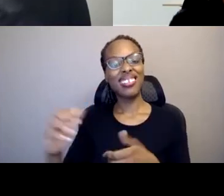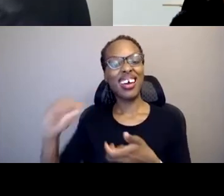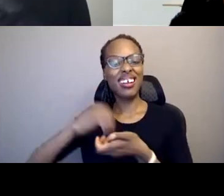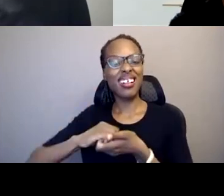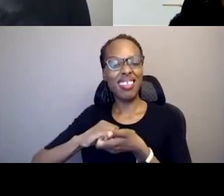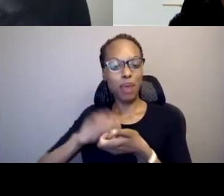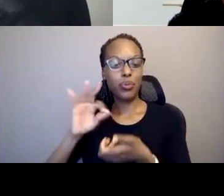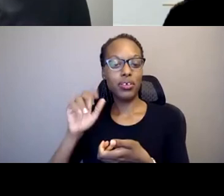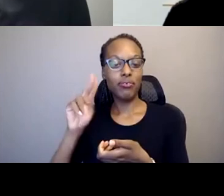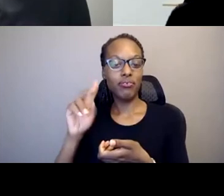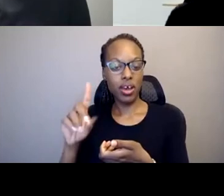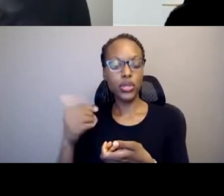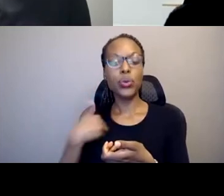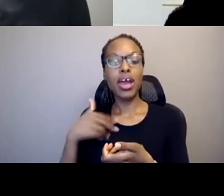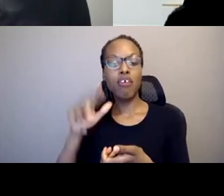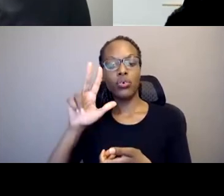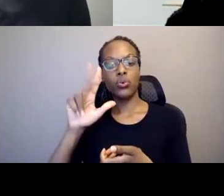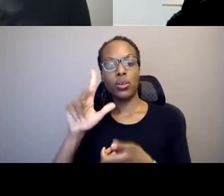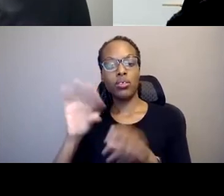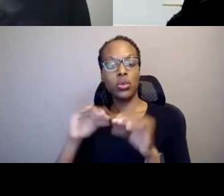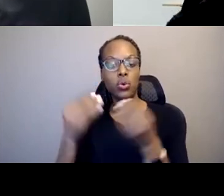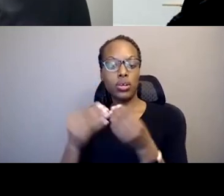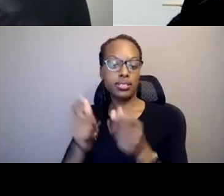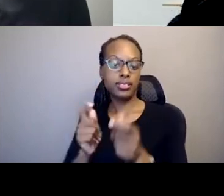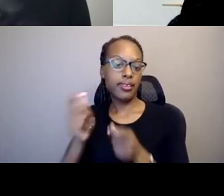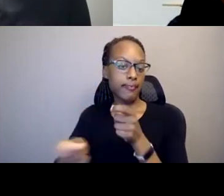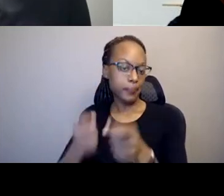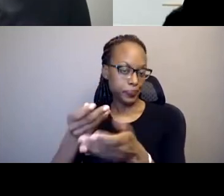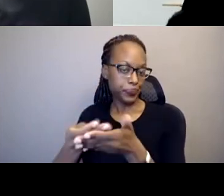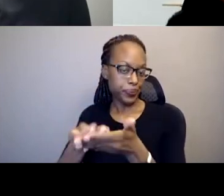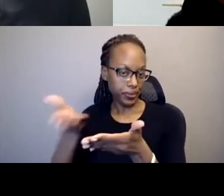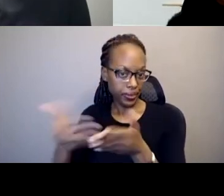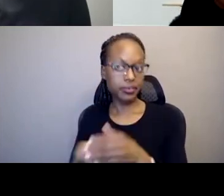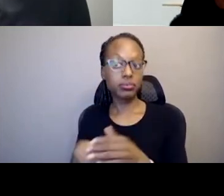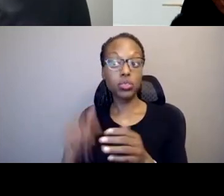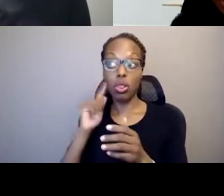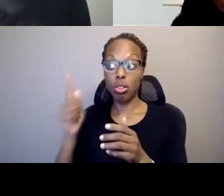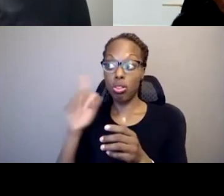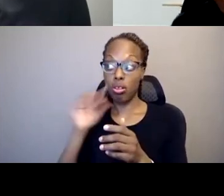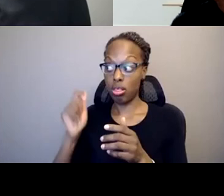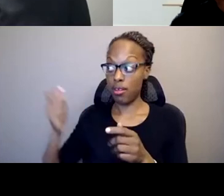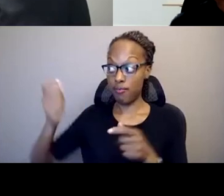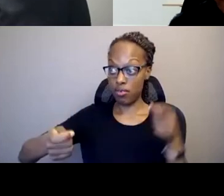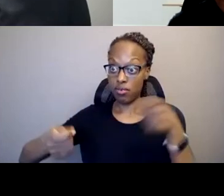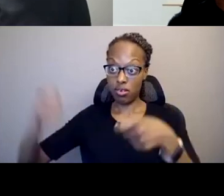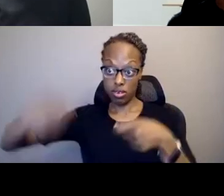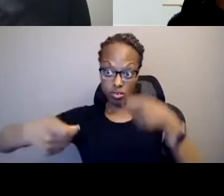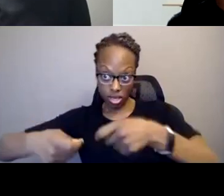foundations that contribute and essentially have pulled resources to make awards to